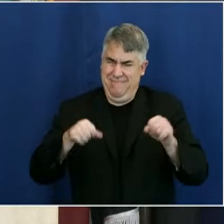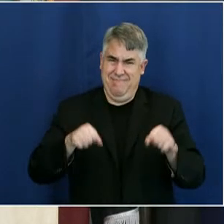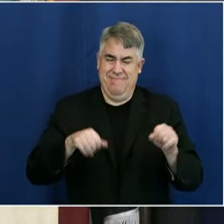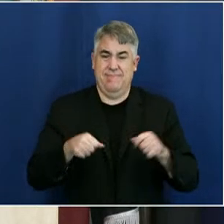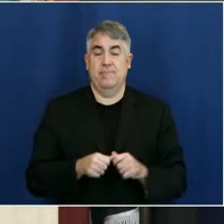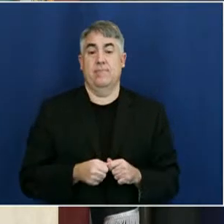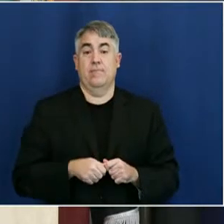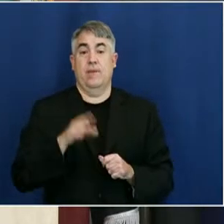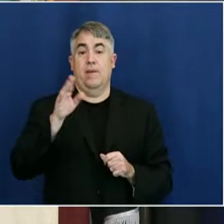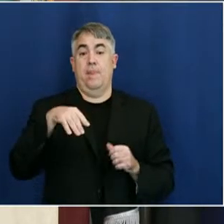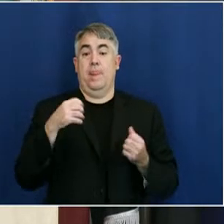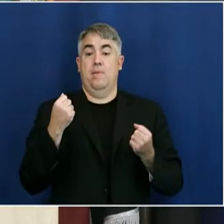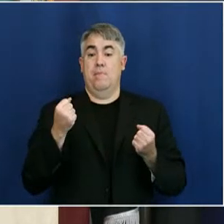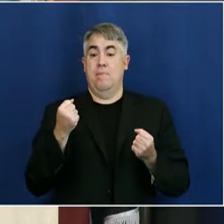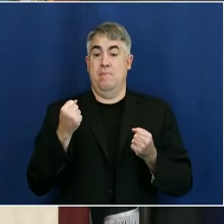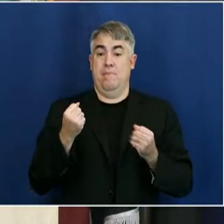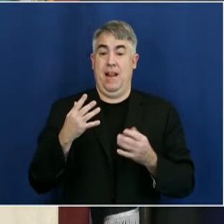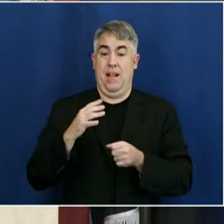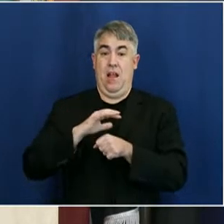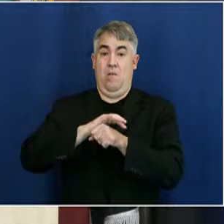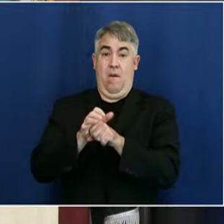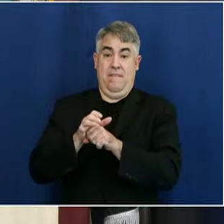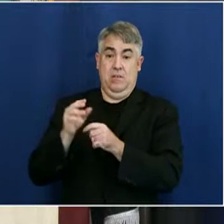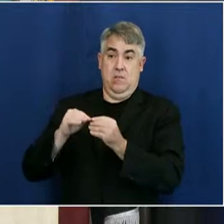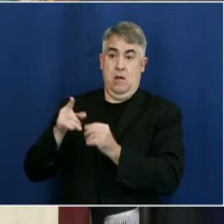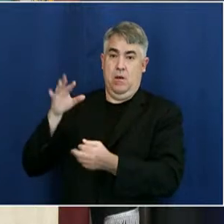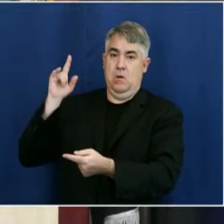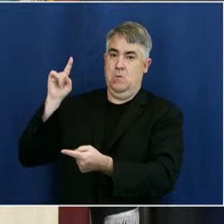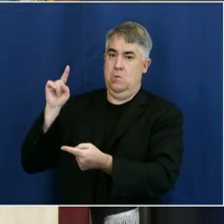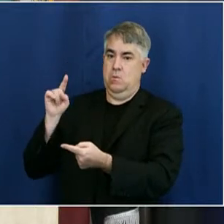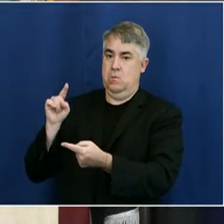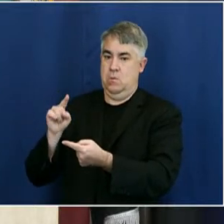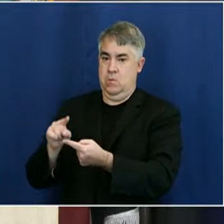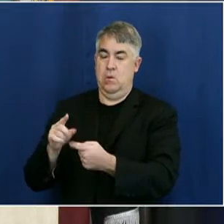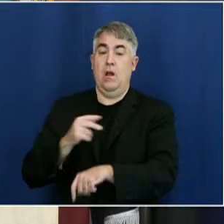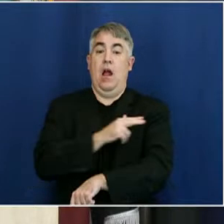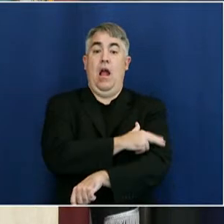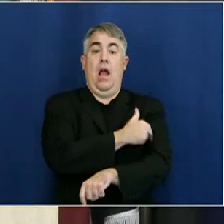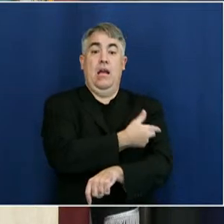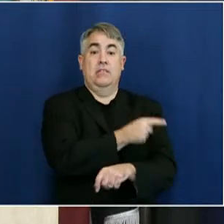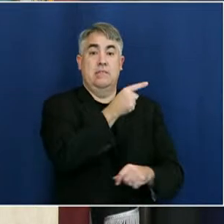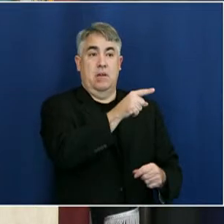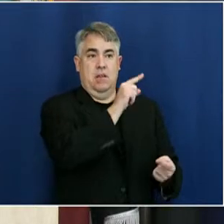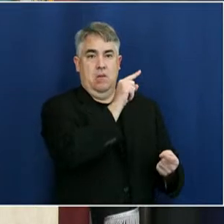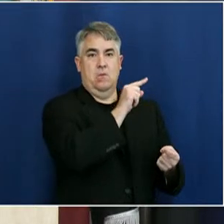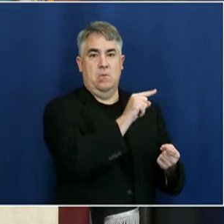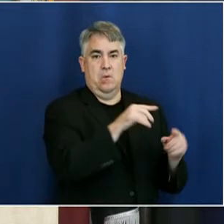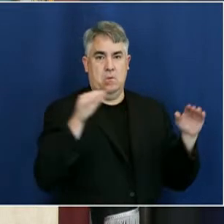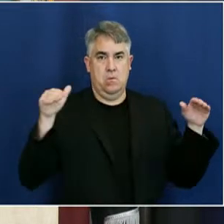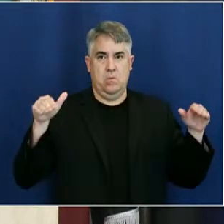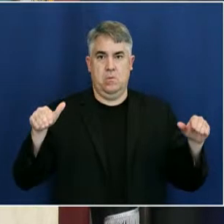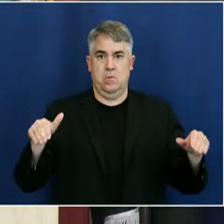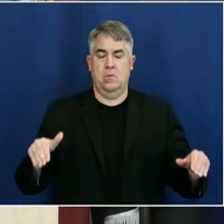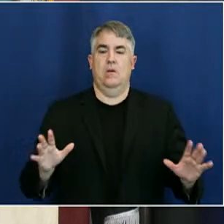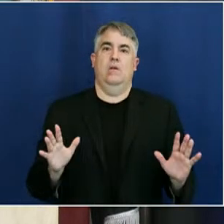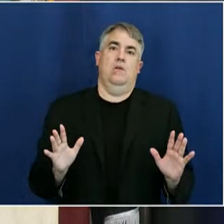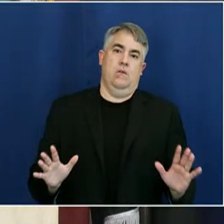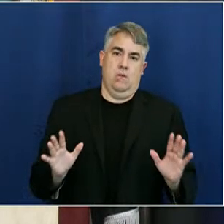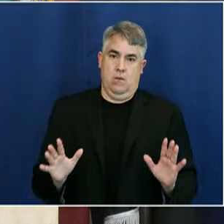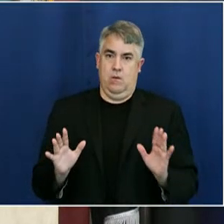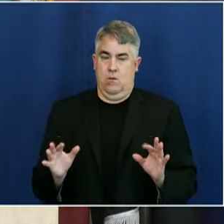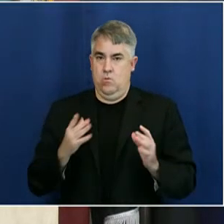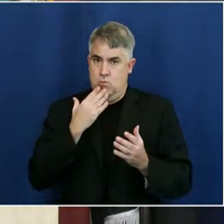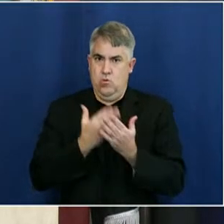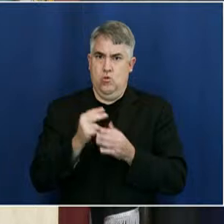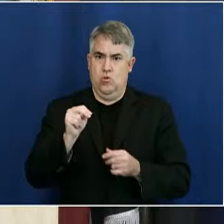right directions. Hospitalizations seem to have stabilized. And even with the disruptions in vaccine arrival, we continue to administer them at